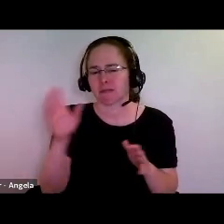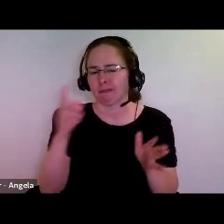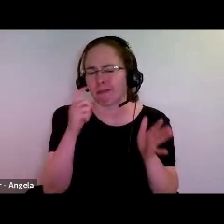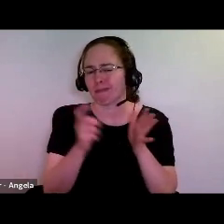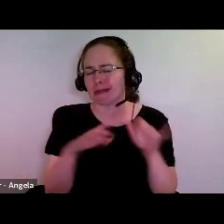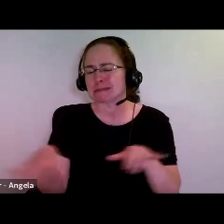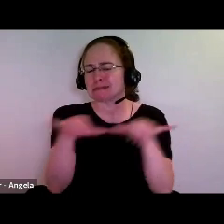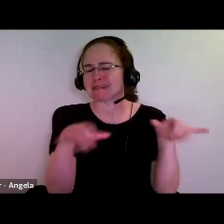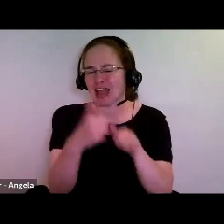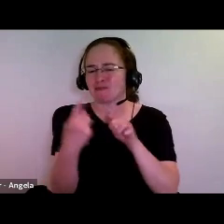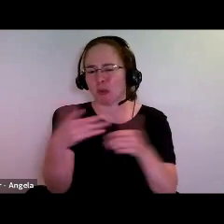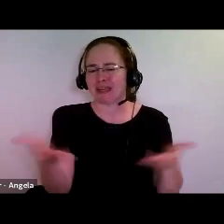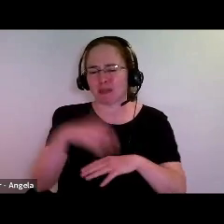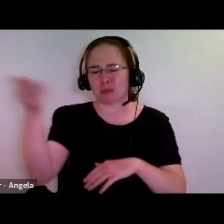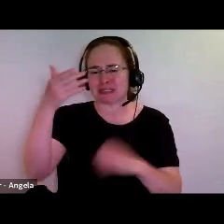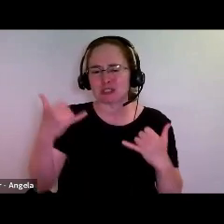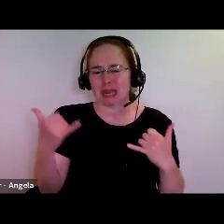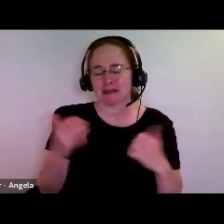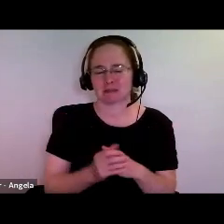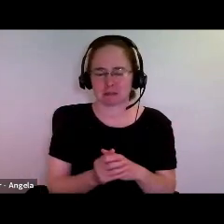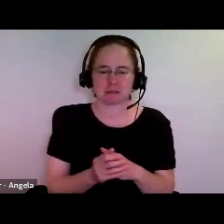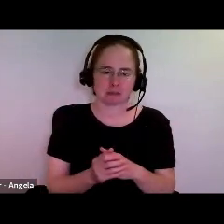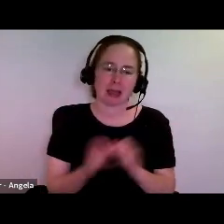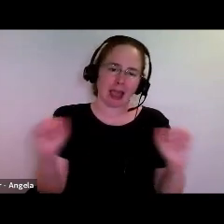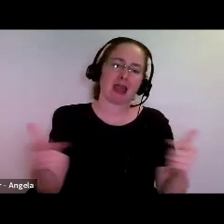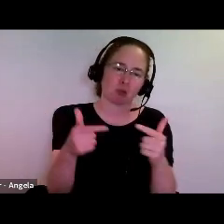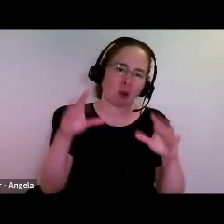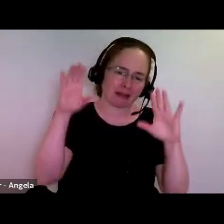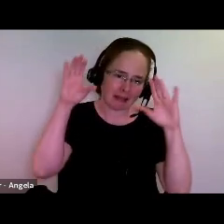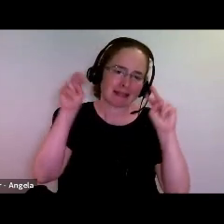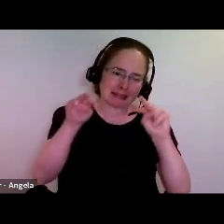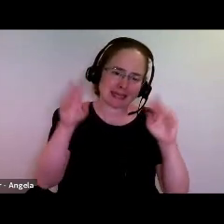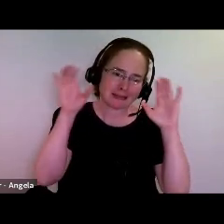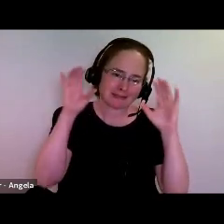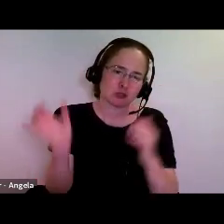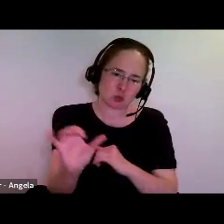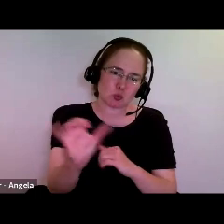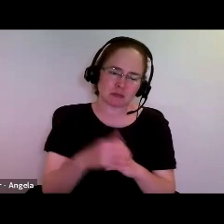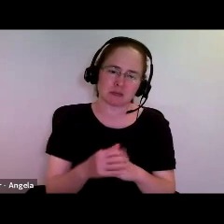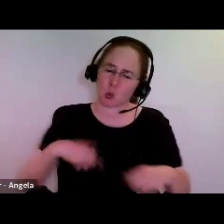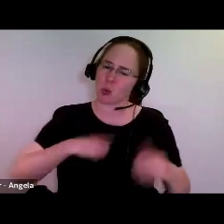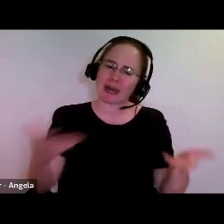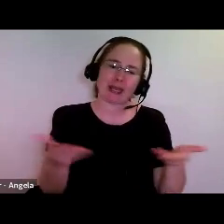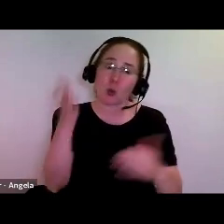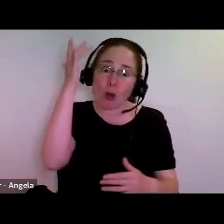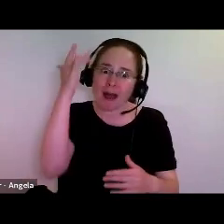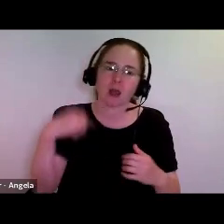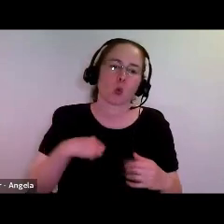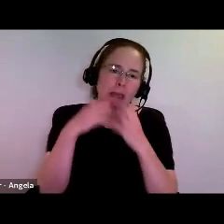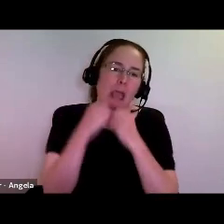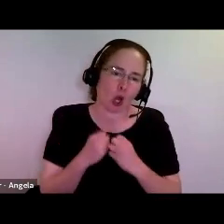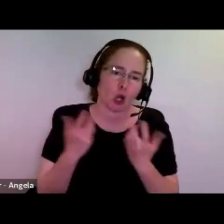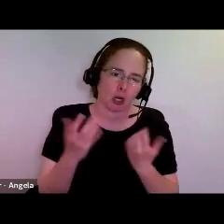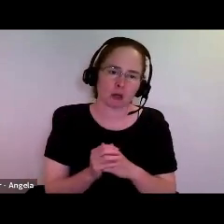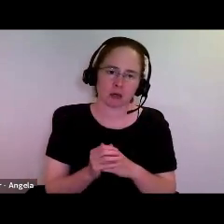the presentation today. And my guess is everybody that's listening in as well. We're here because we care.